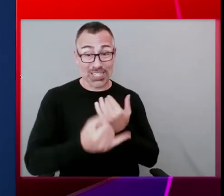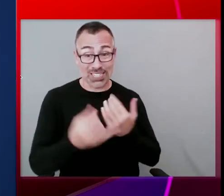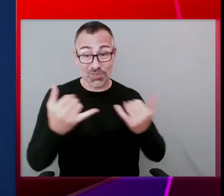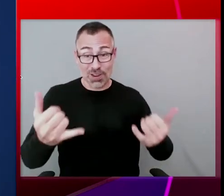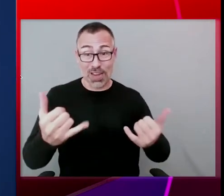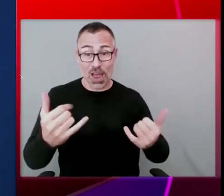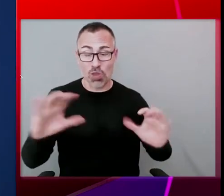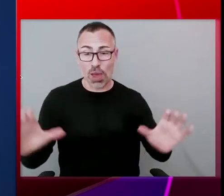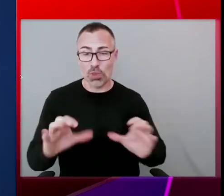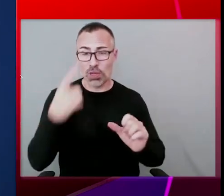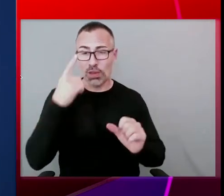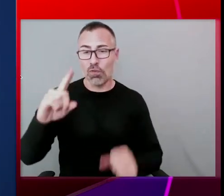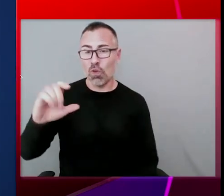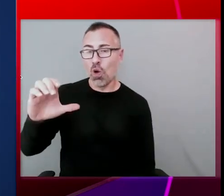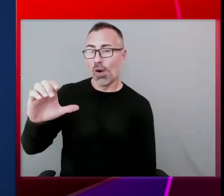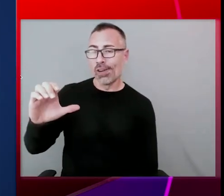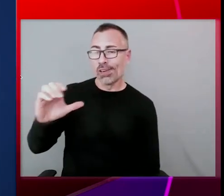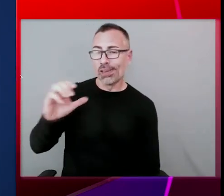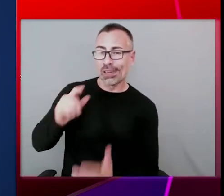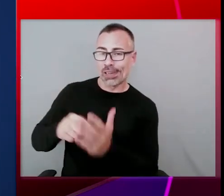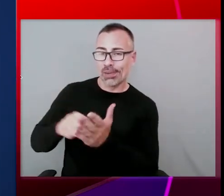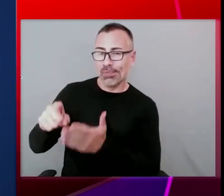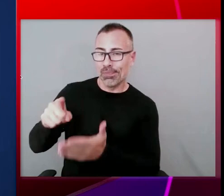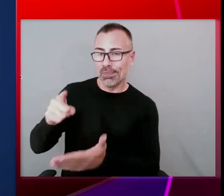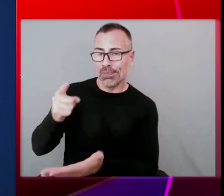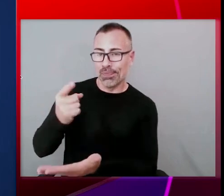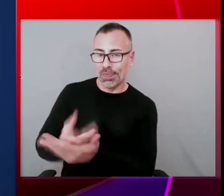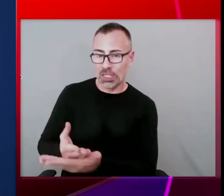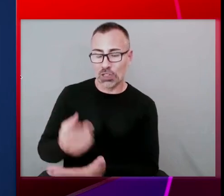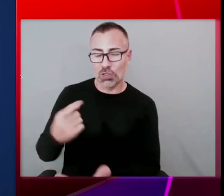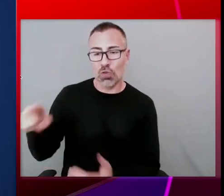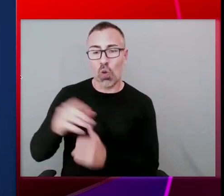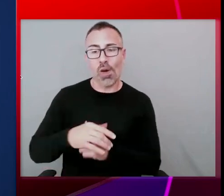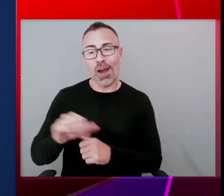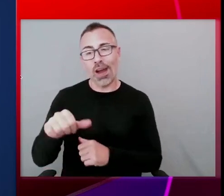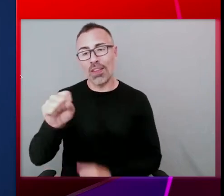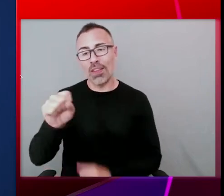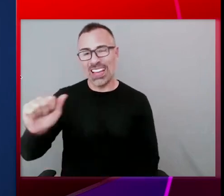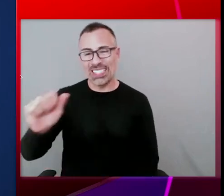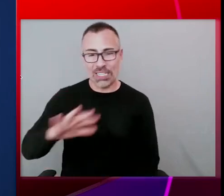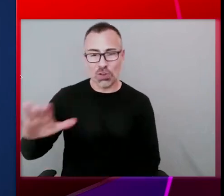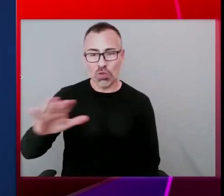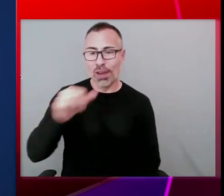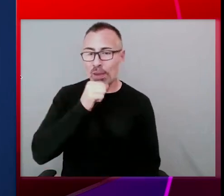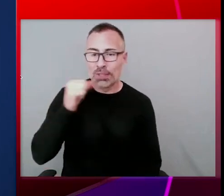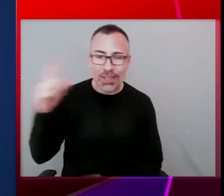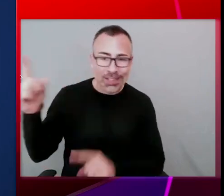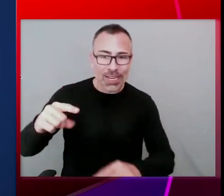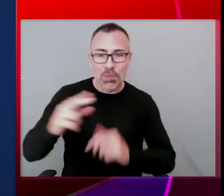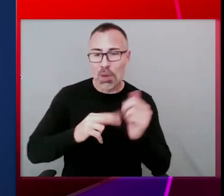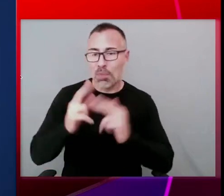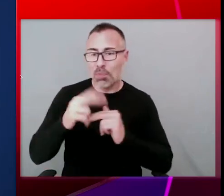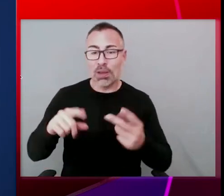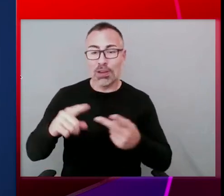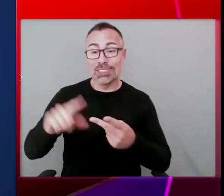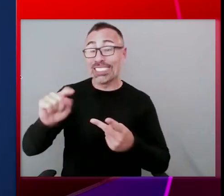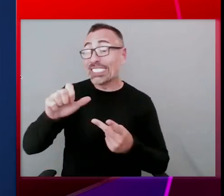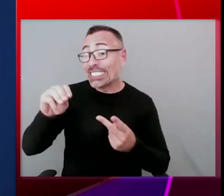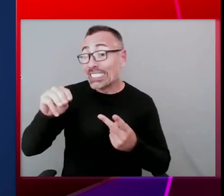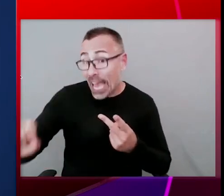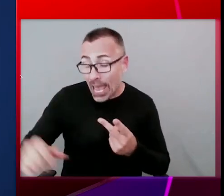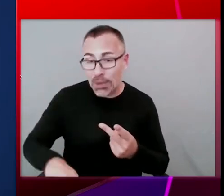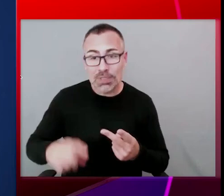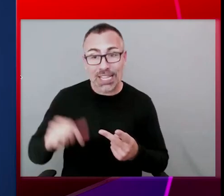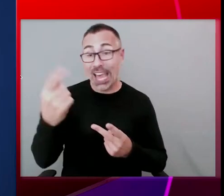commissions for. Other SAs around Amazon to come in and build, TAMs, anybody that can build it. I'm constantly generating